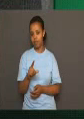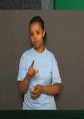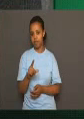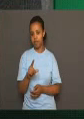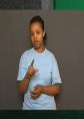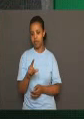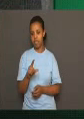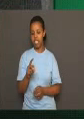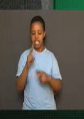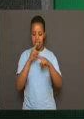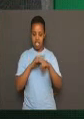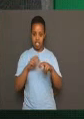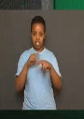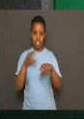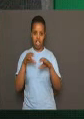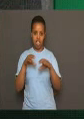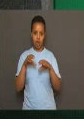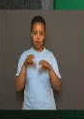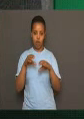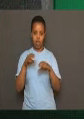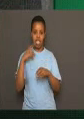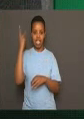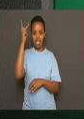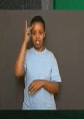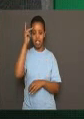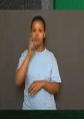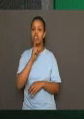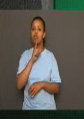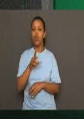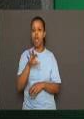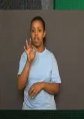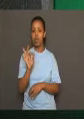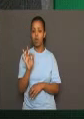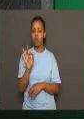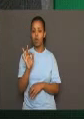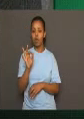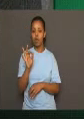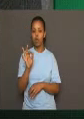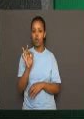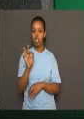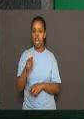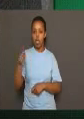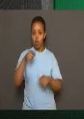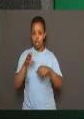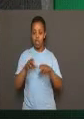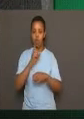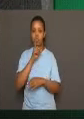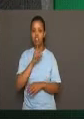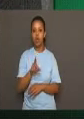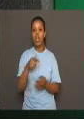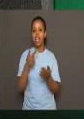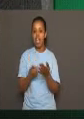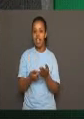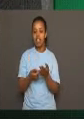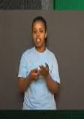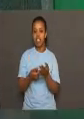The research of Wolfgang Köhler significantly contributed to the understanding of